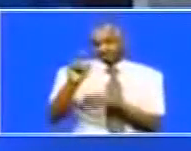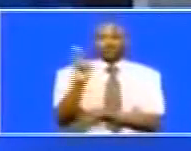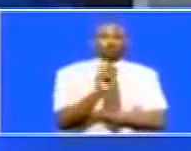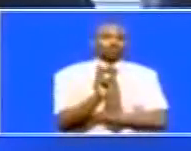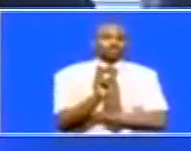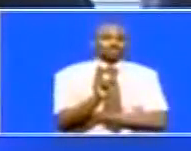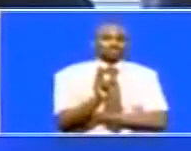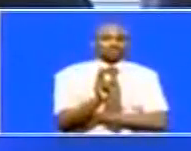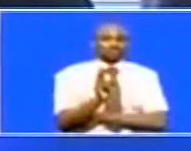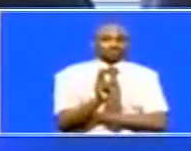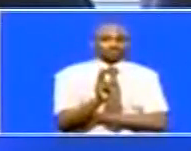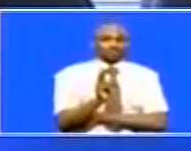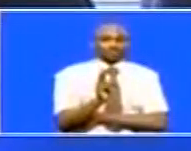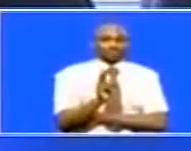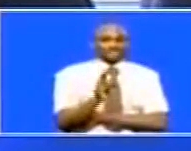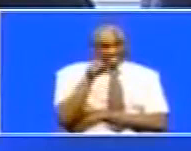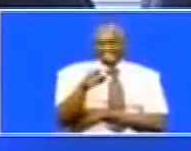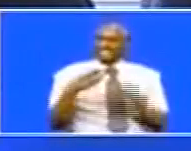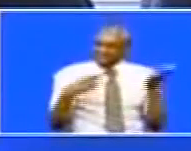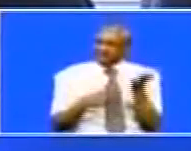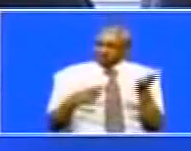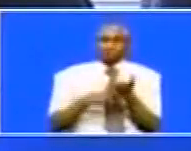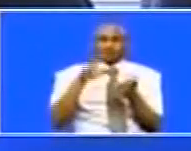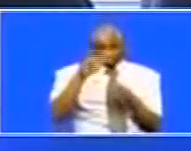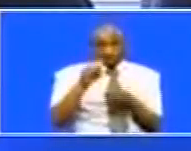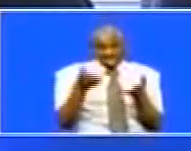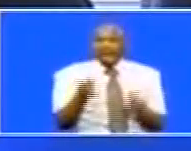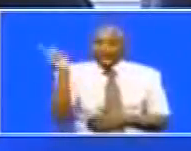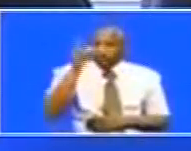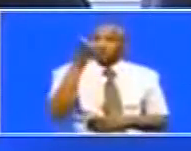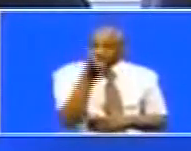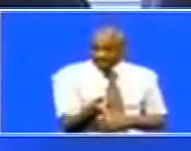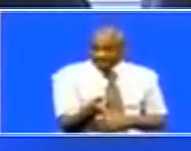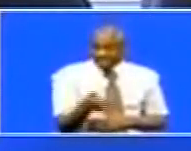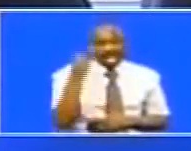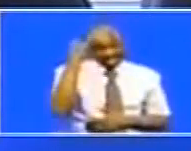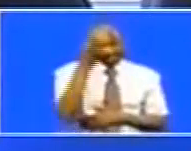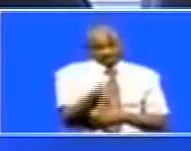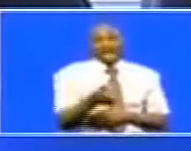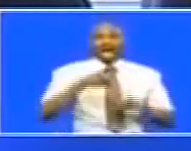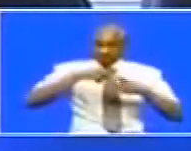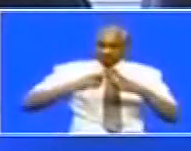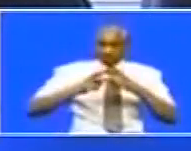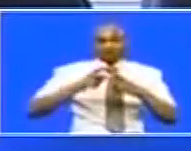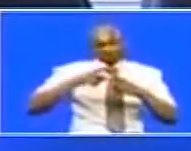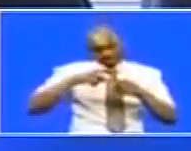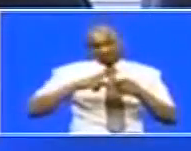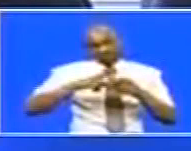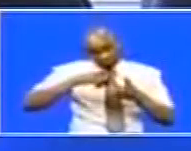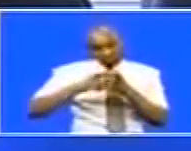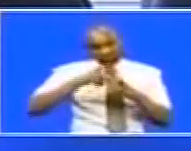also of the BRCK. These two technologies were designed in Nairobi and manufactured in the United States, but have